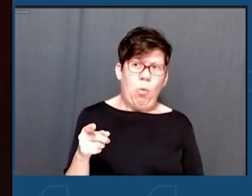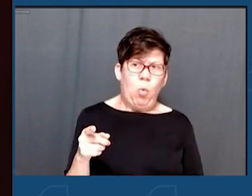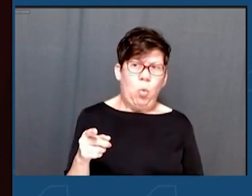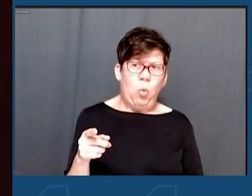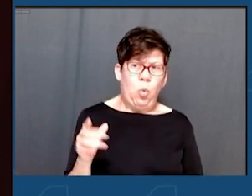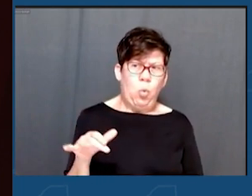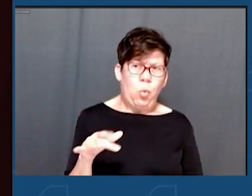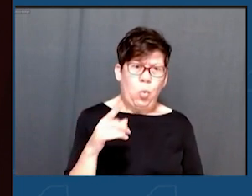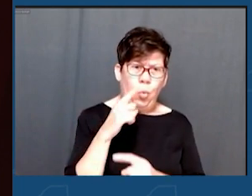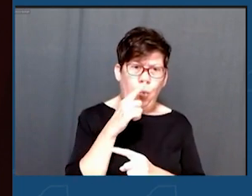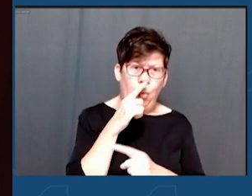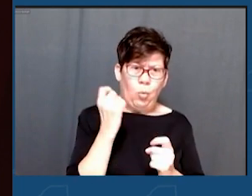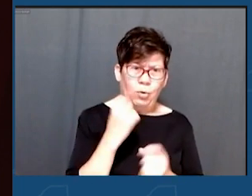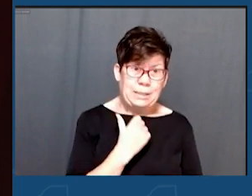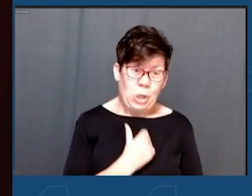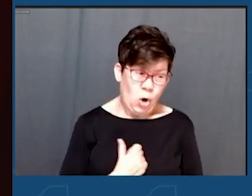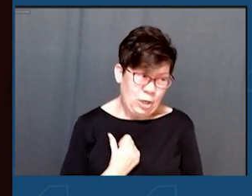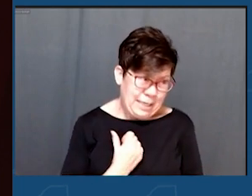Sorry.